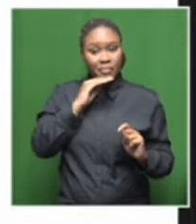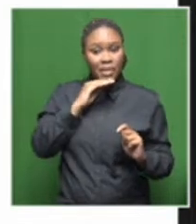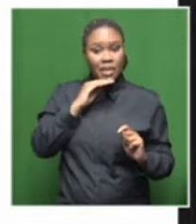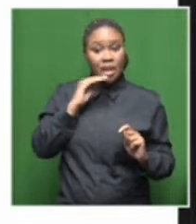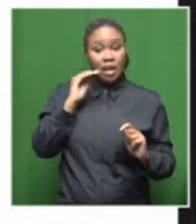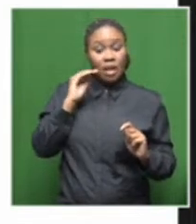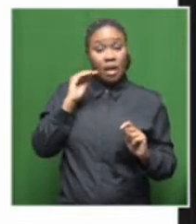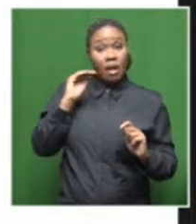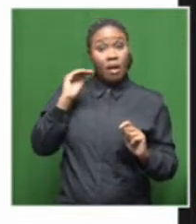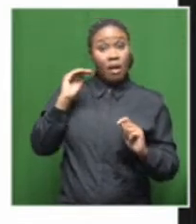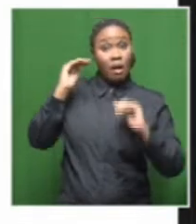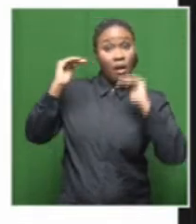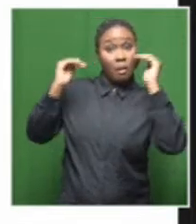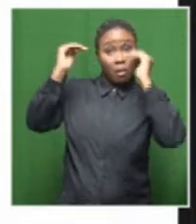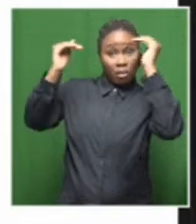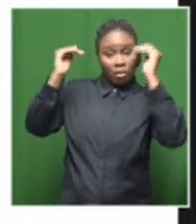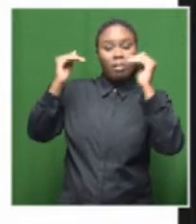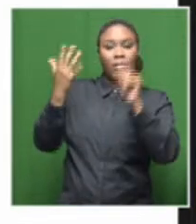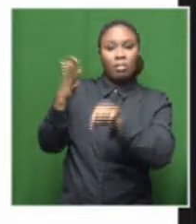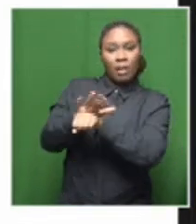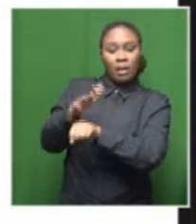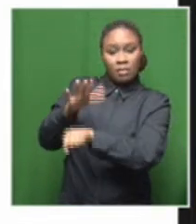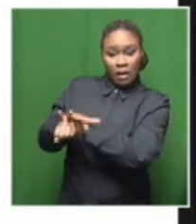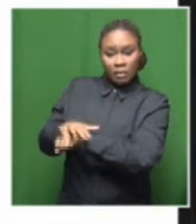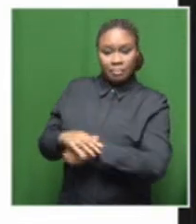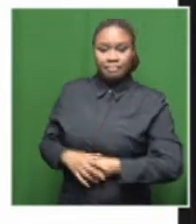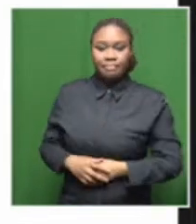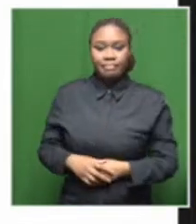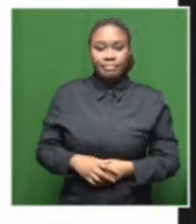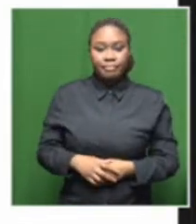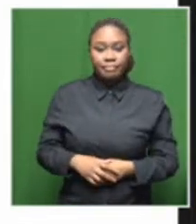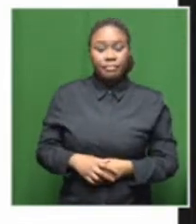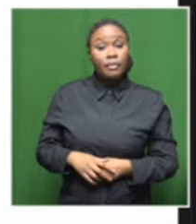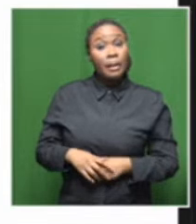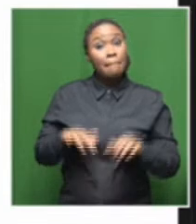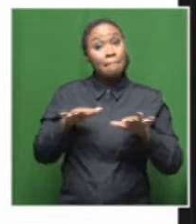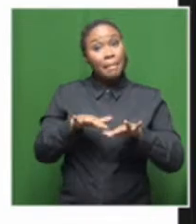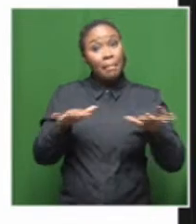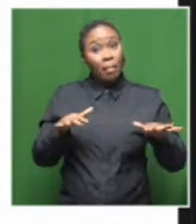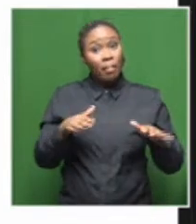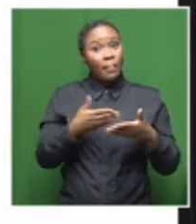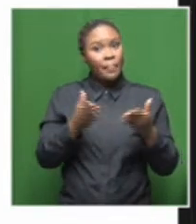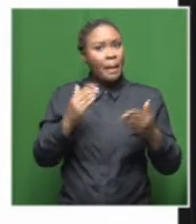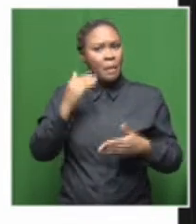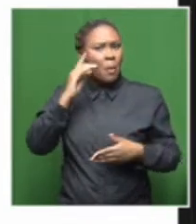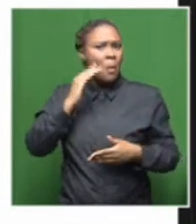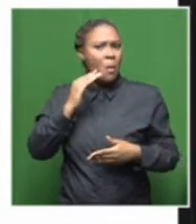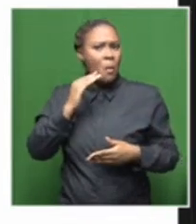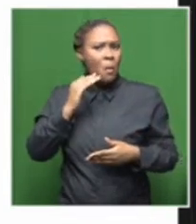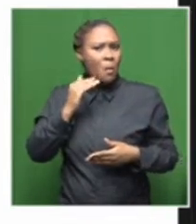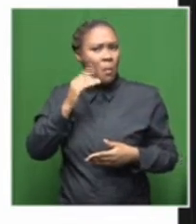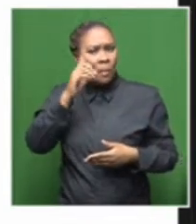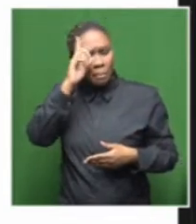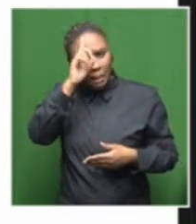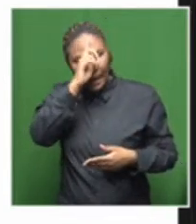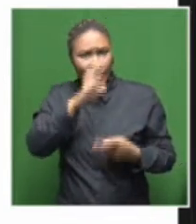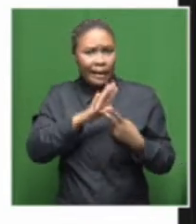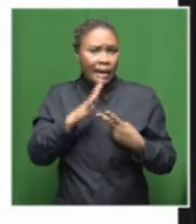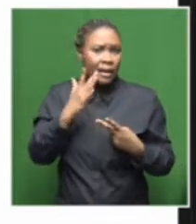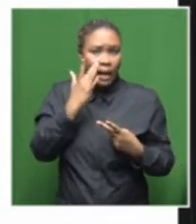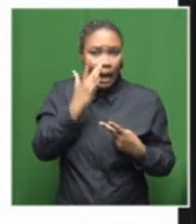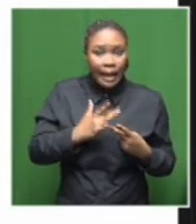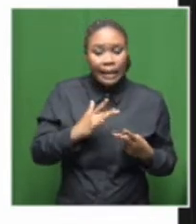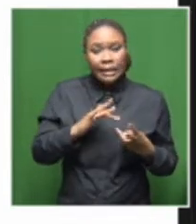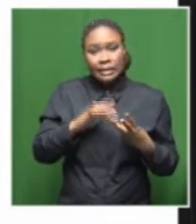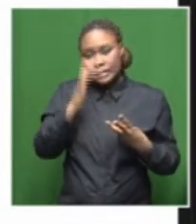age. Of course, non-white race is associated with increased risk of COVID mortality. Medical conditions